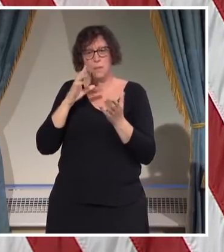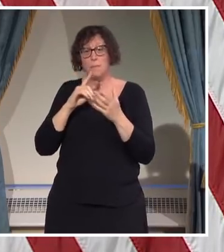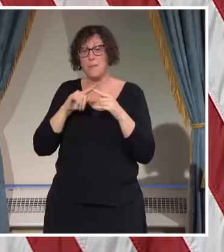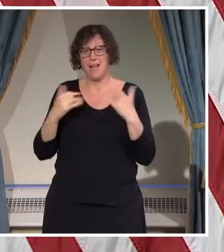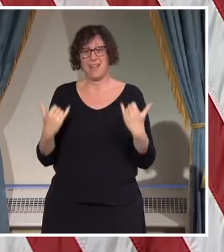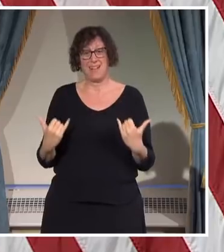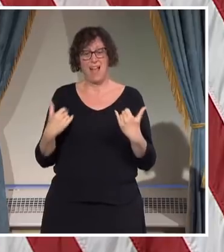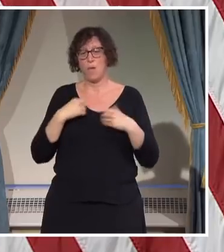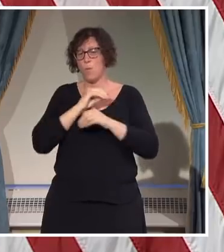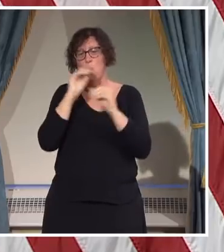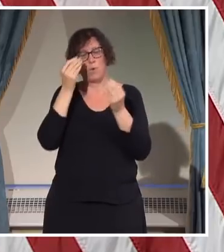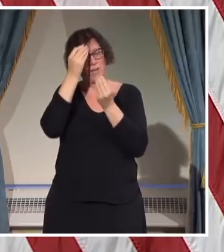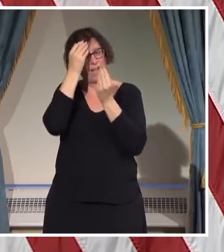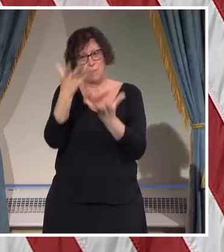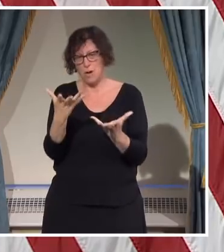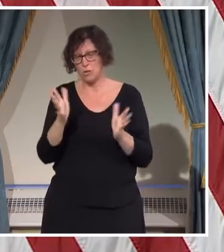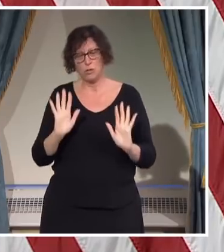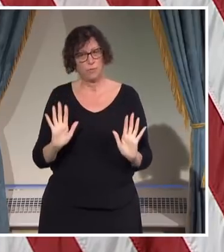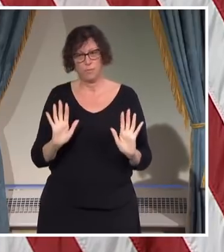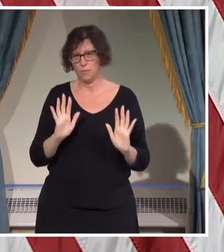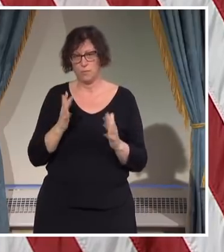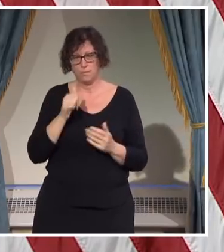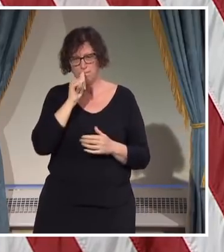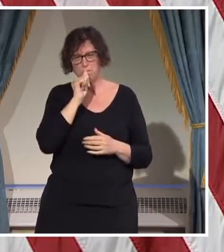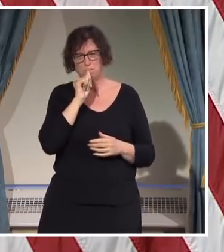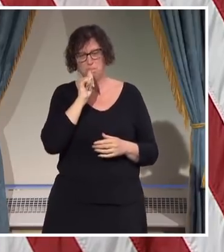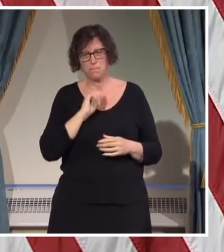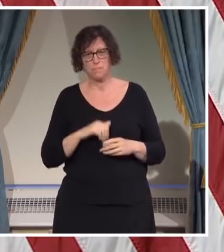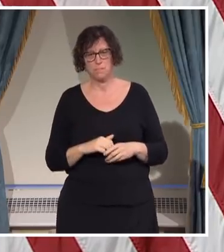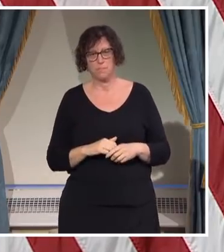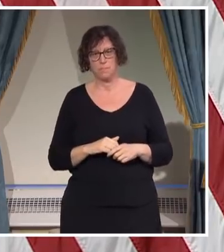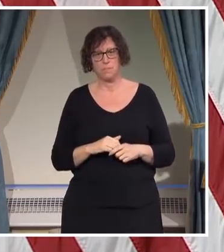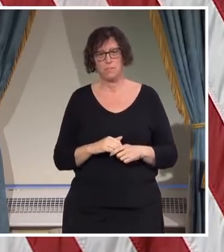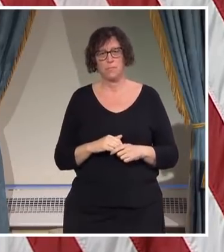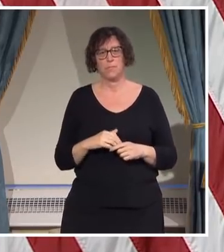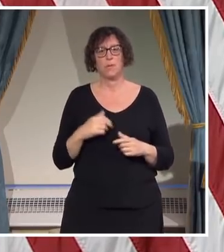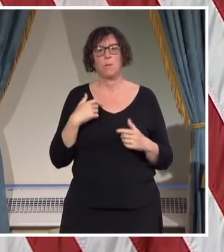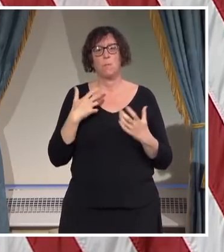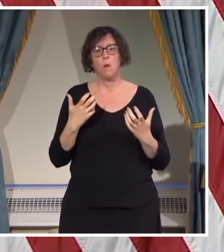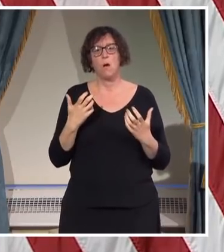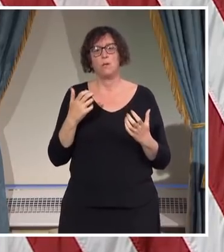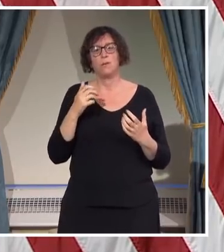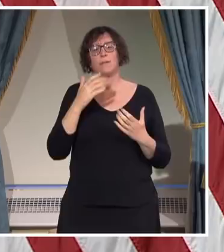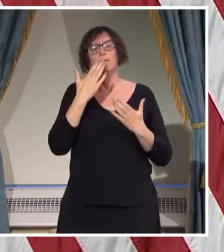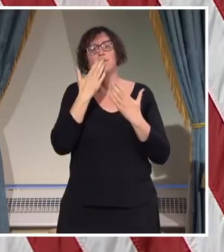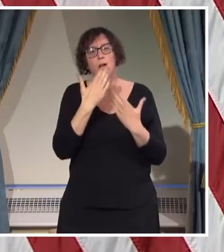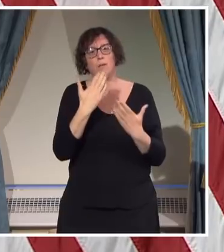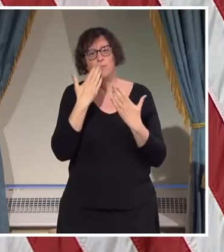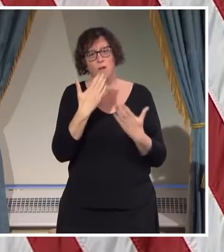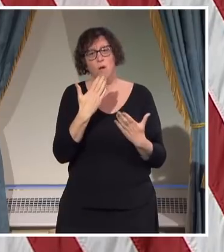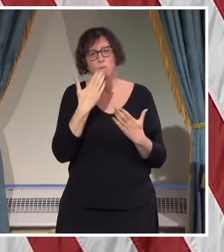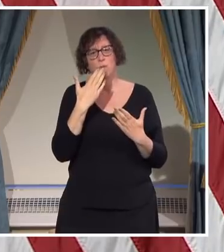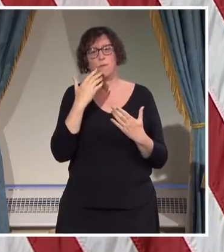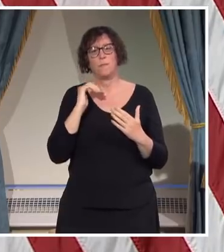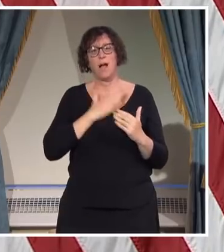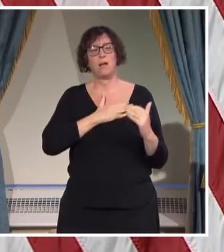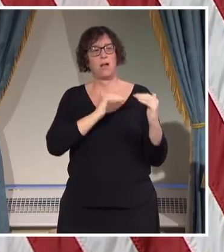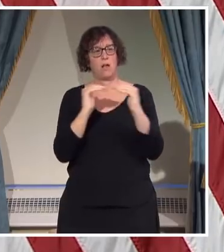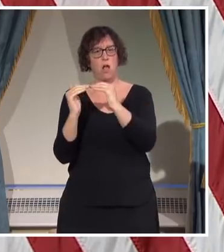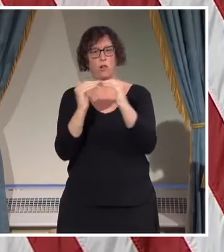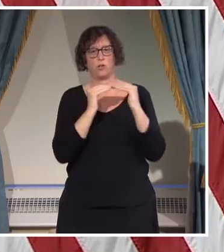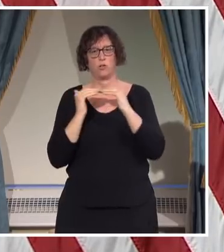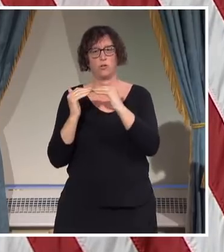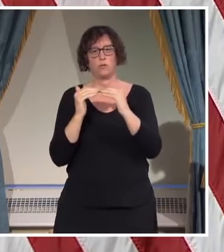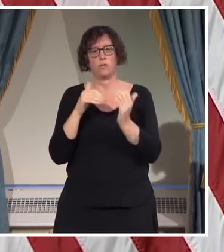say thank you again to my colleagues in government who are part of the call. Thank you to all the members of the media who